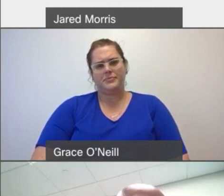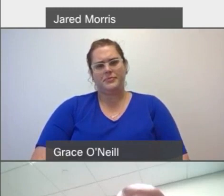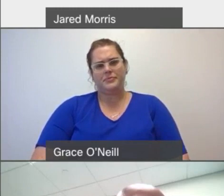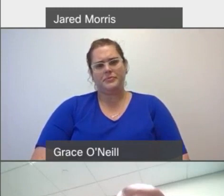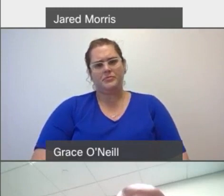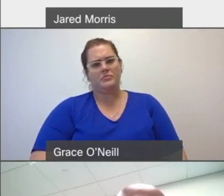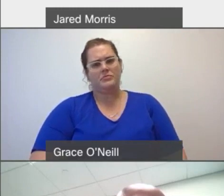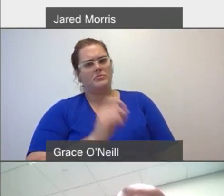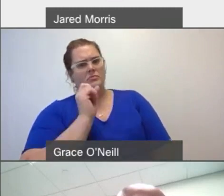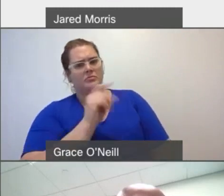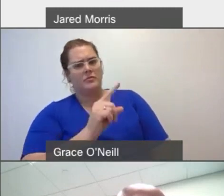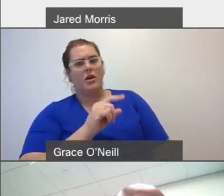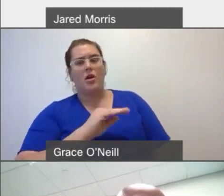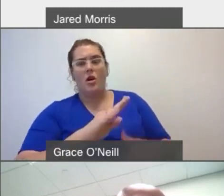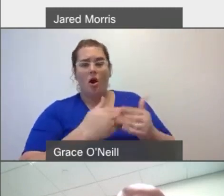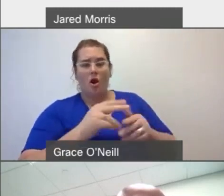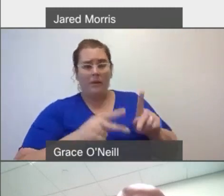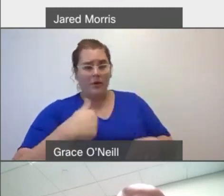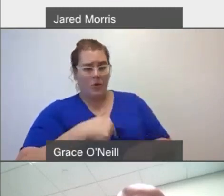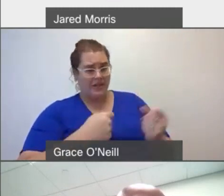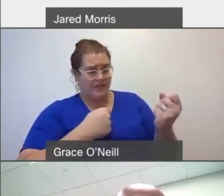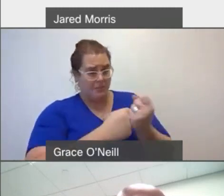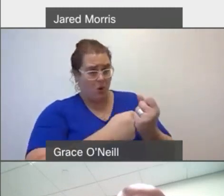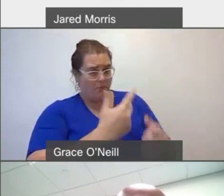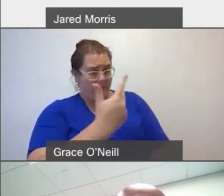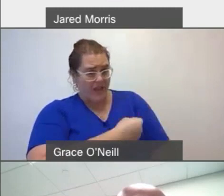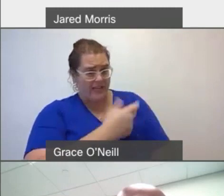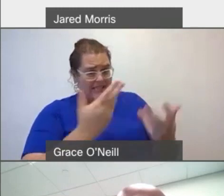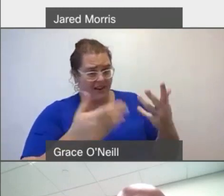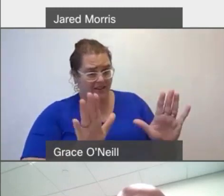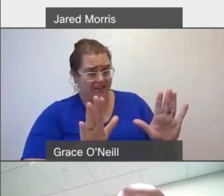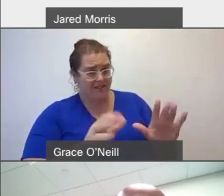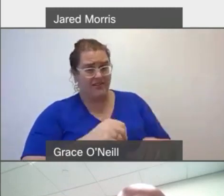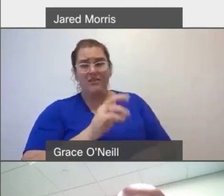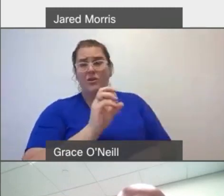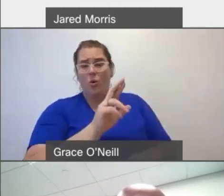Have all of the people that we support been vaccinated, exempted?